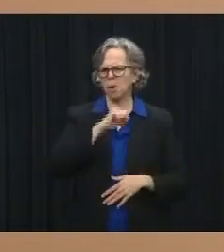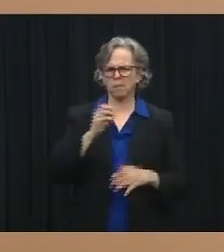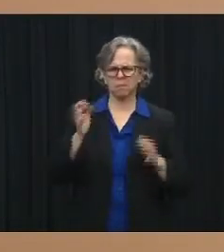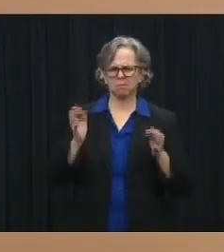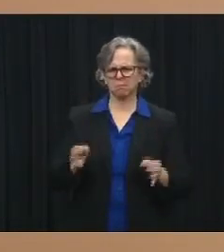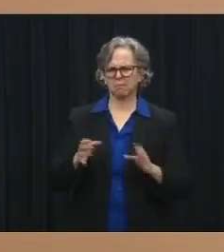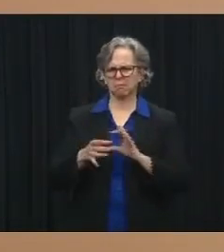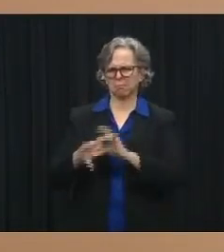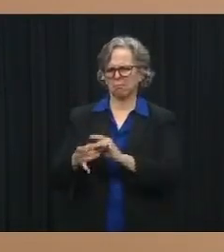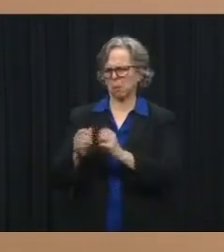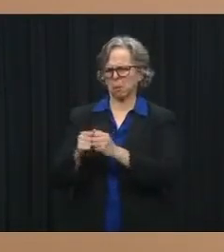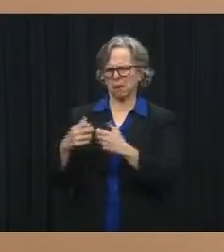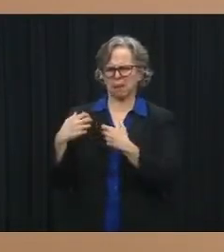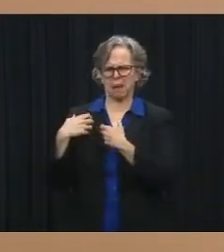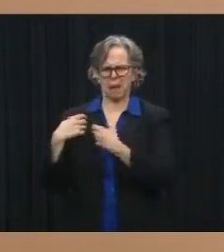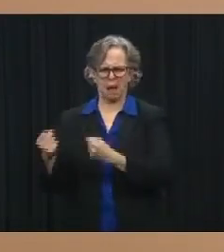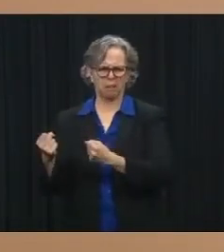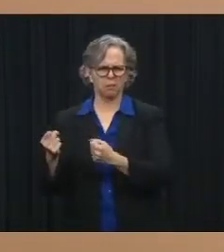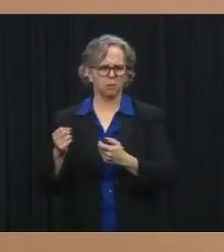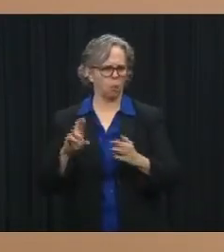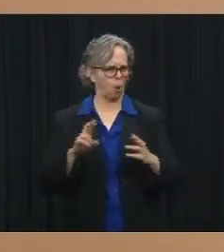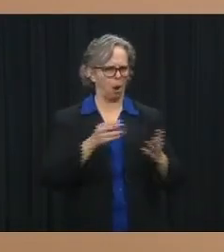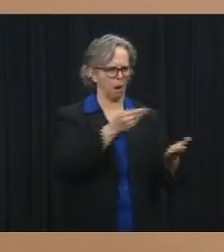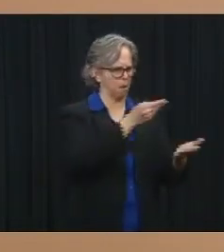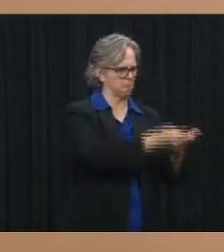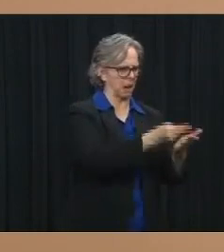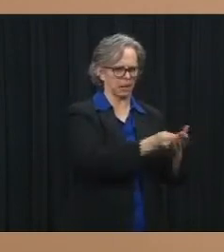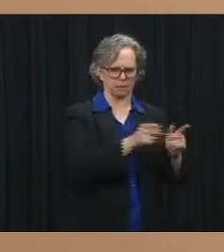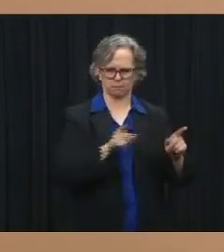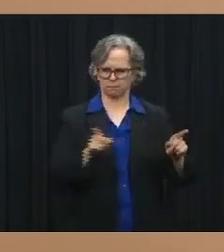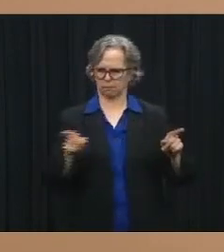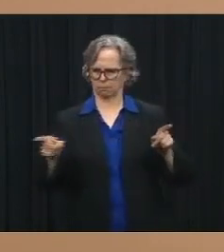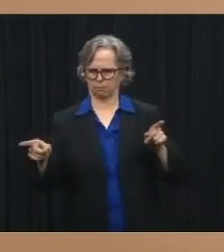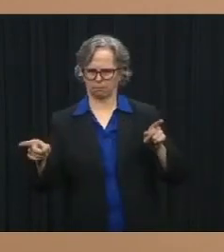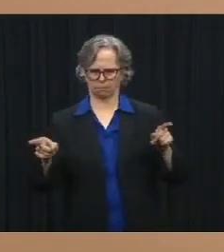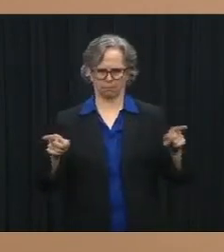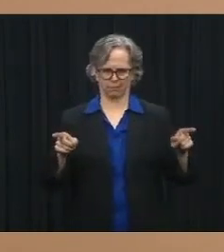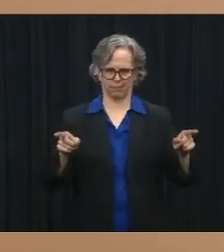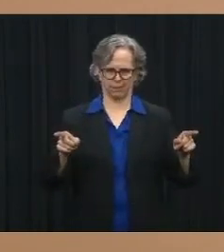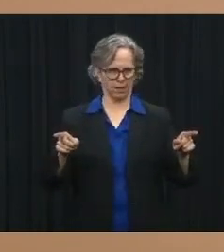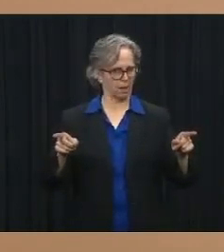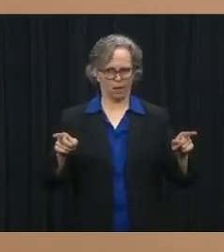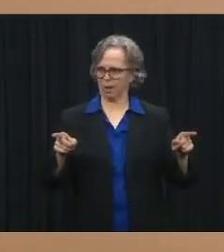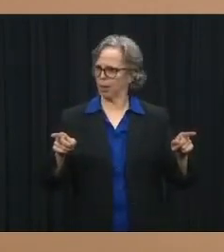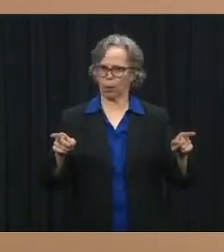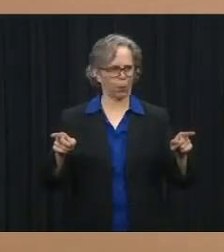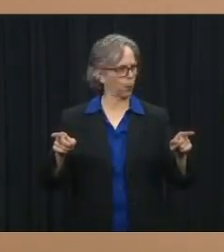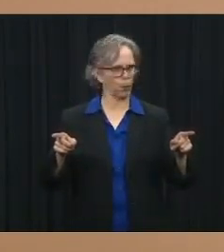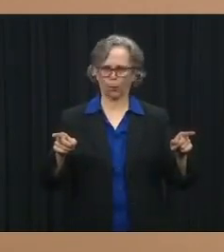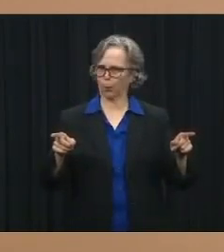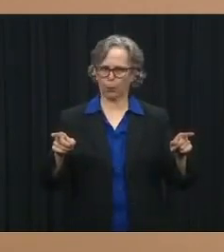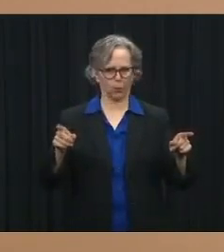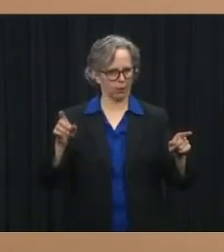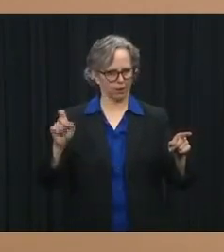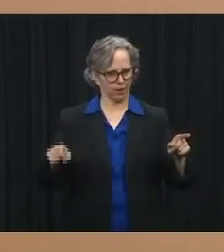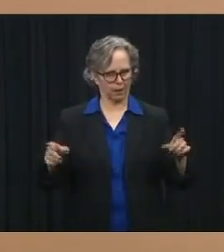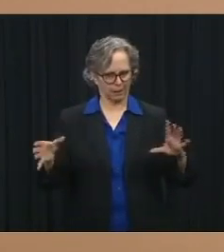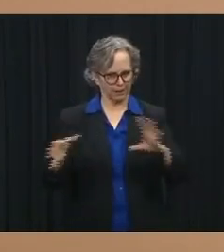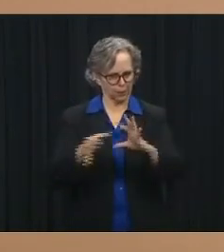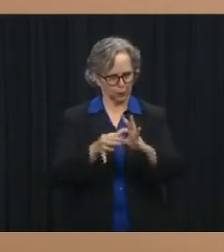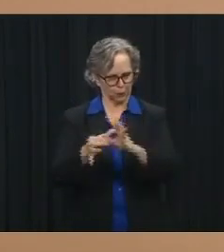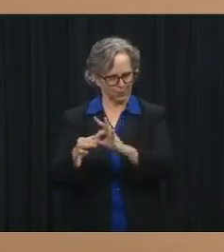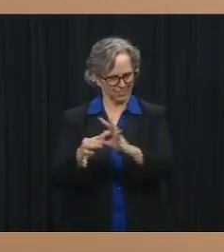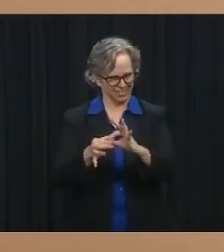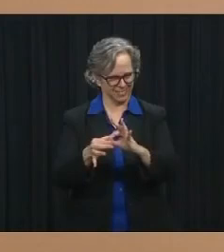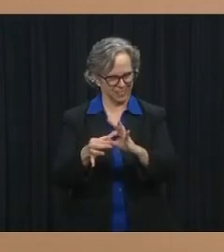They are both. They're inextricably linked. And so the things that Dr. Katz is talking about are crucial pieces of a